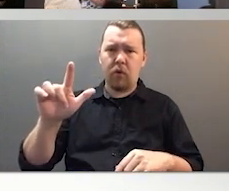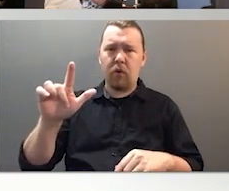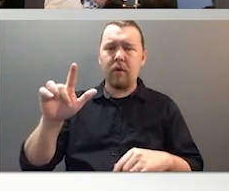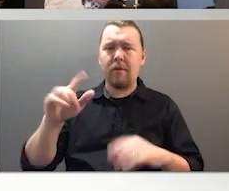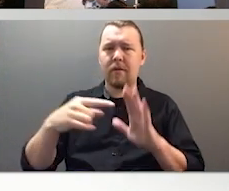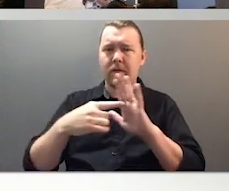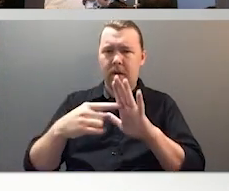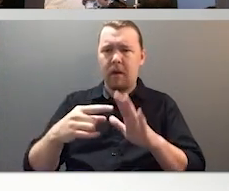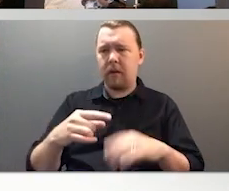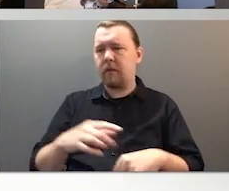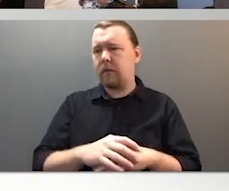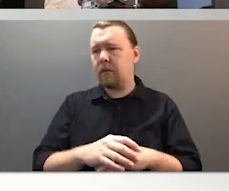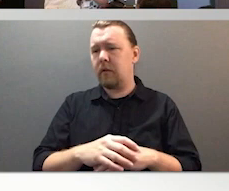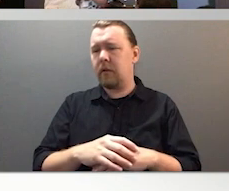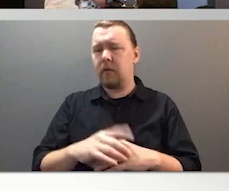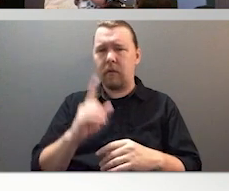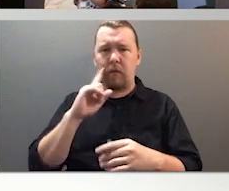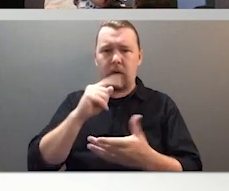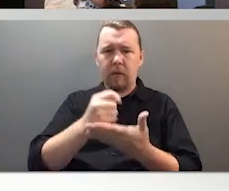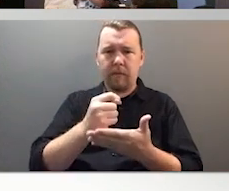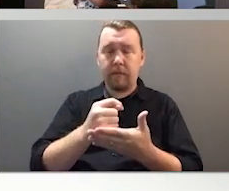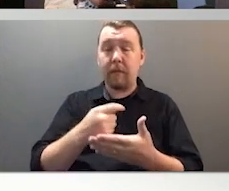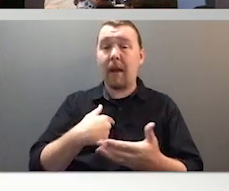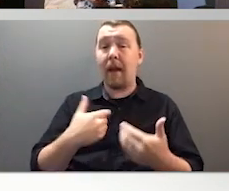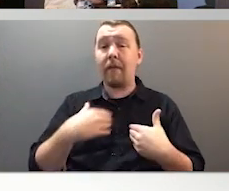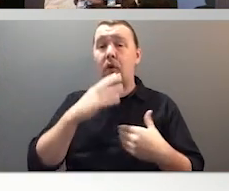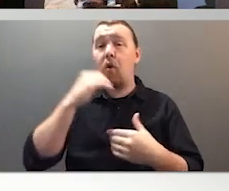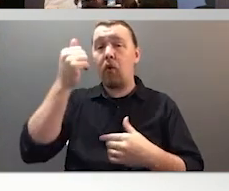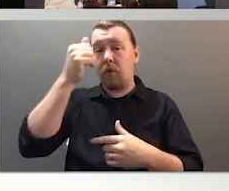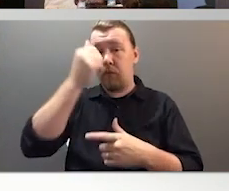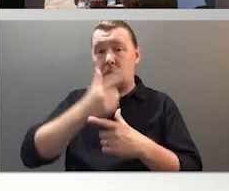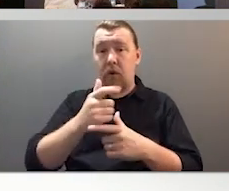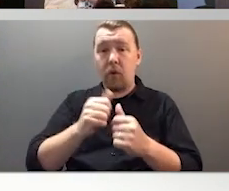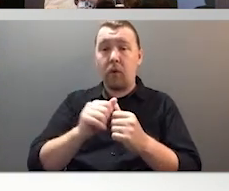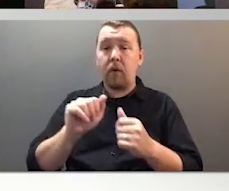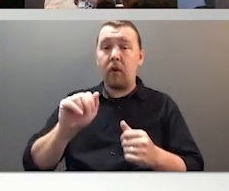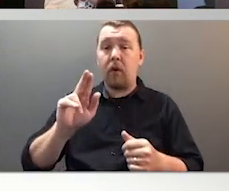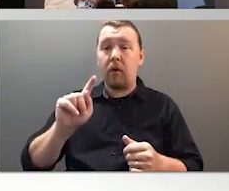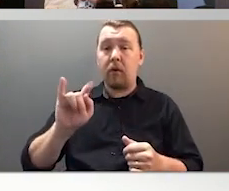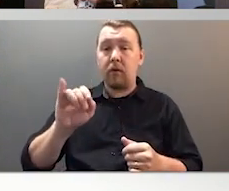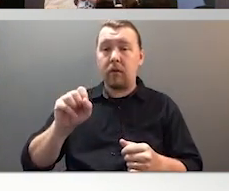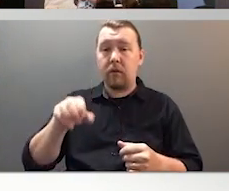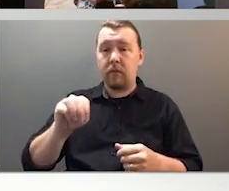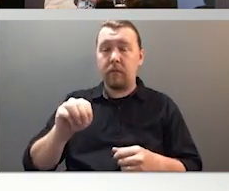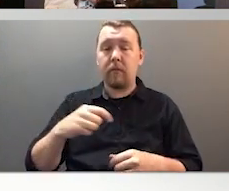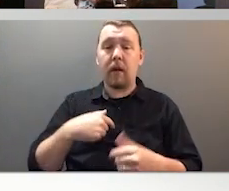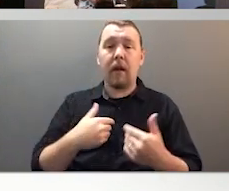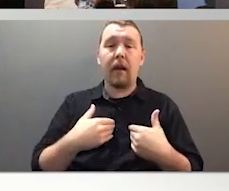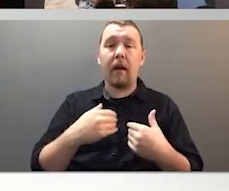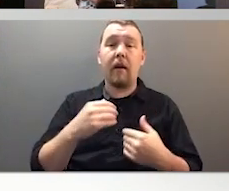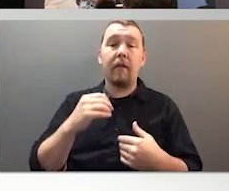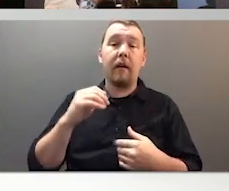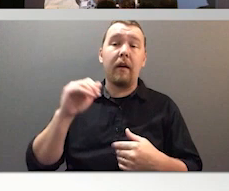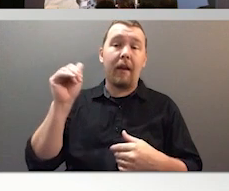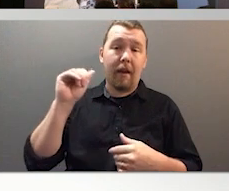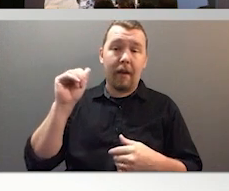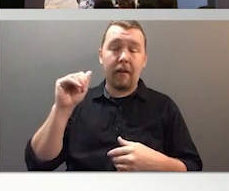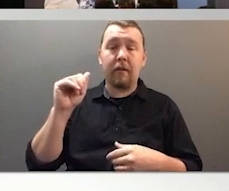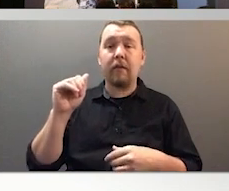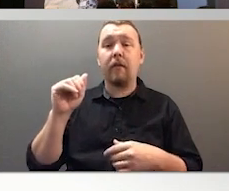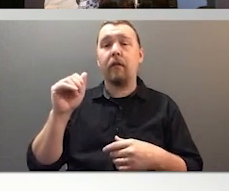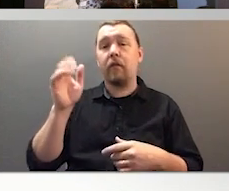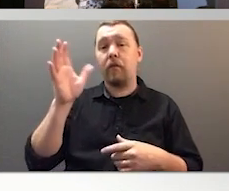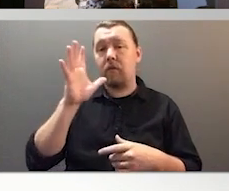So a little bit about my background. I have an older brother with autism. I also had an aunt and grandmother with Alzheimer's. My aunt also had